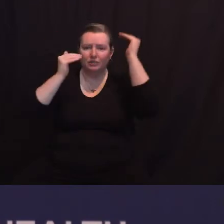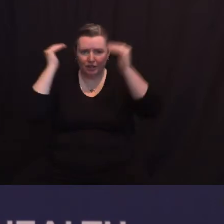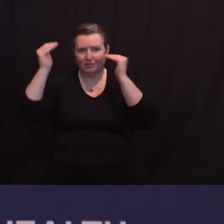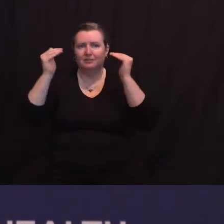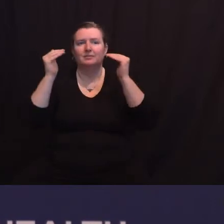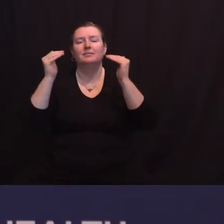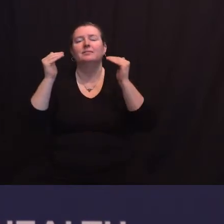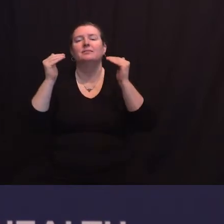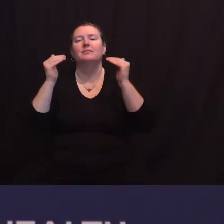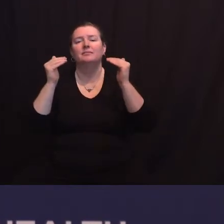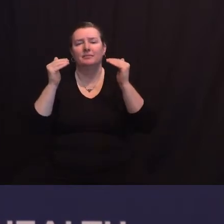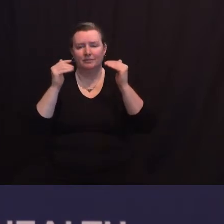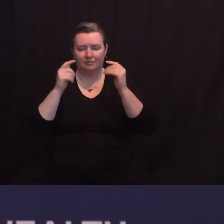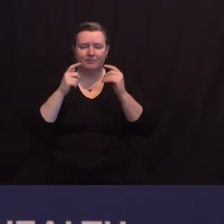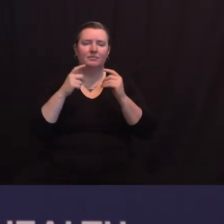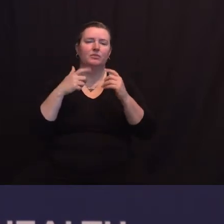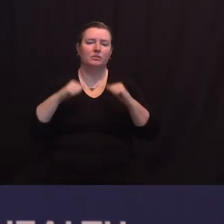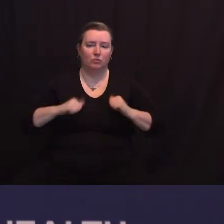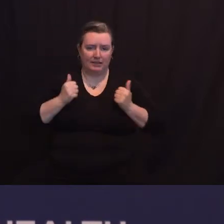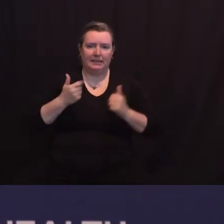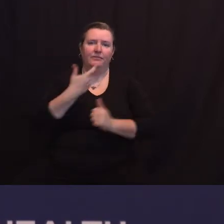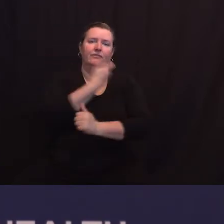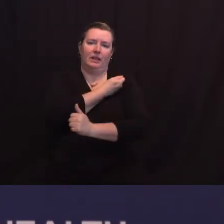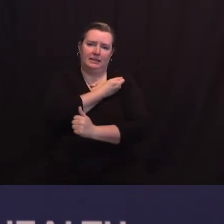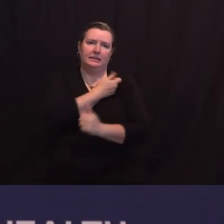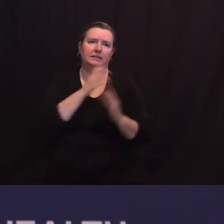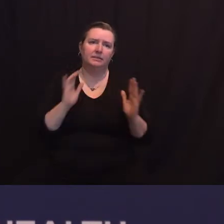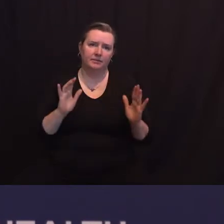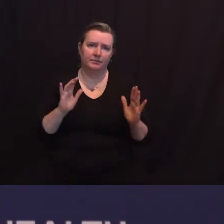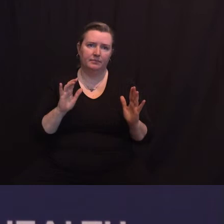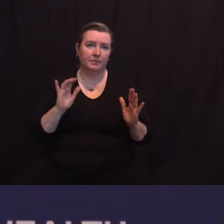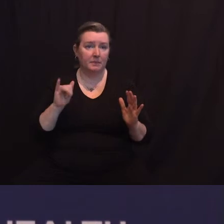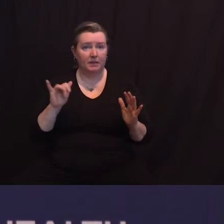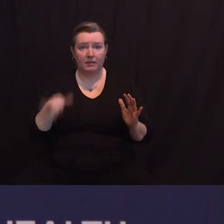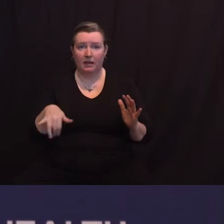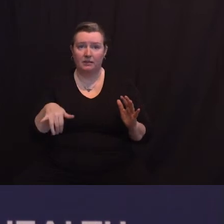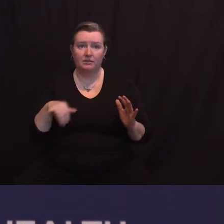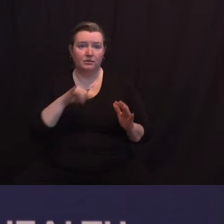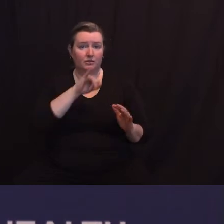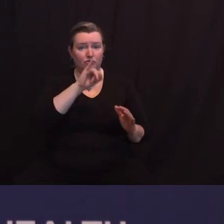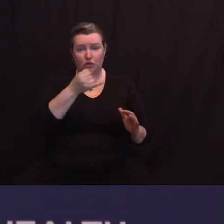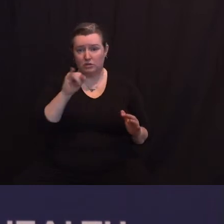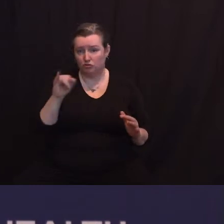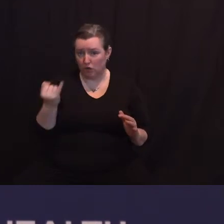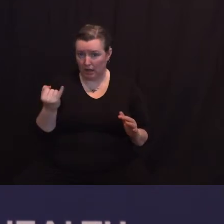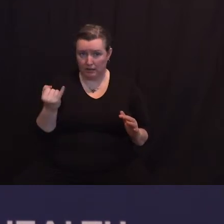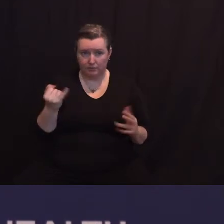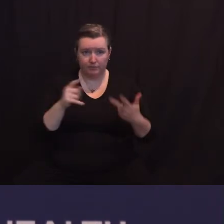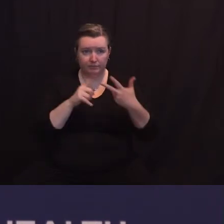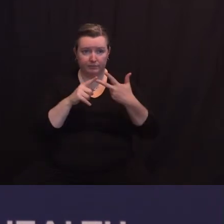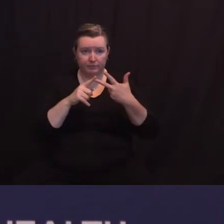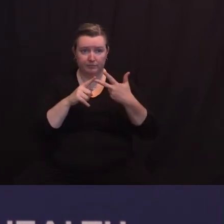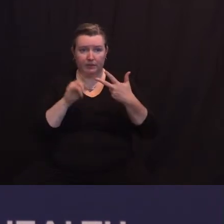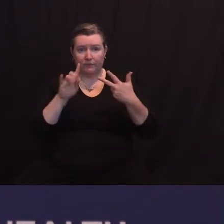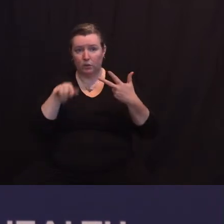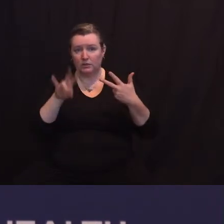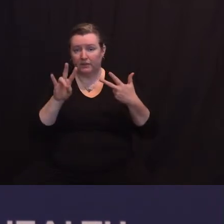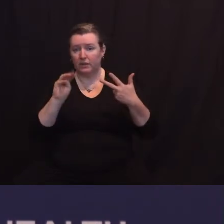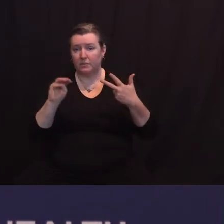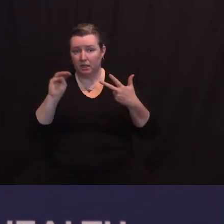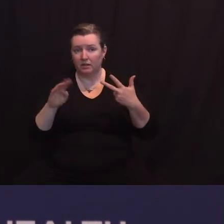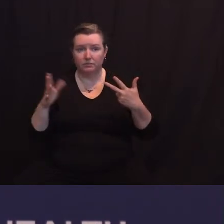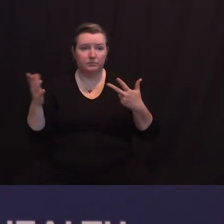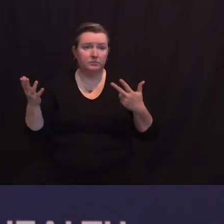may have meant it in a J&J context, in which case it is only one shot, and that's as soon as we can.